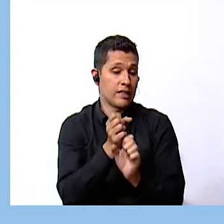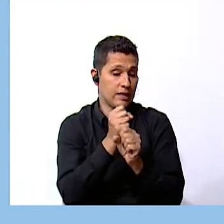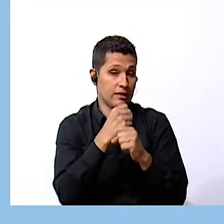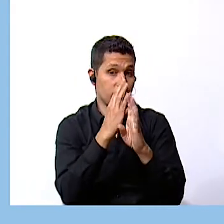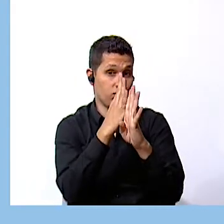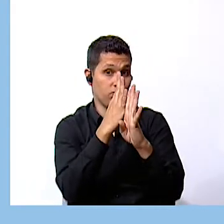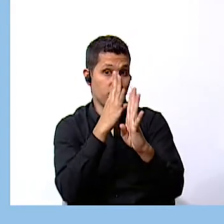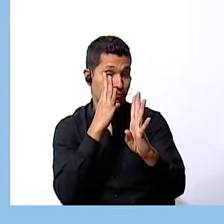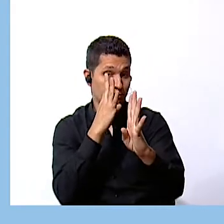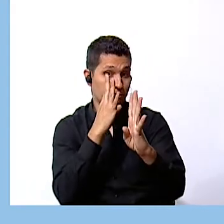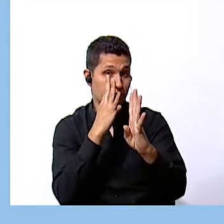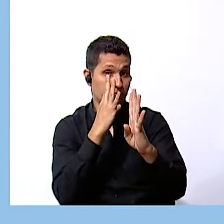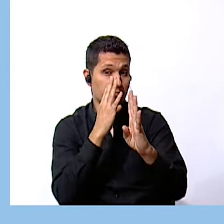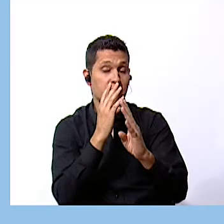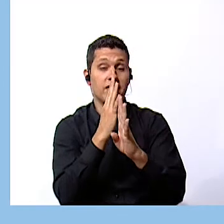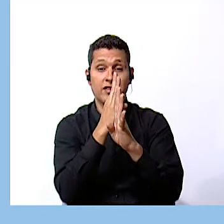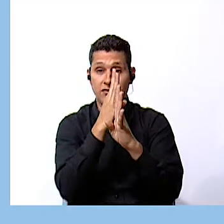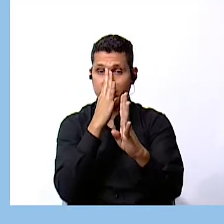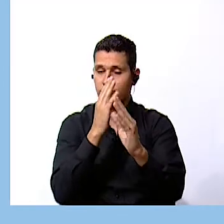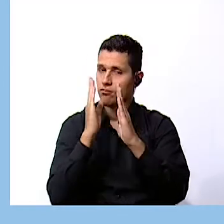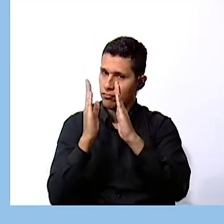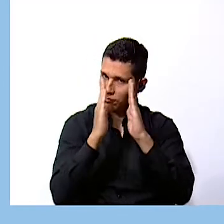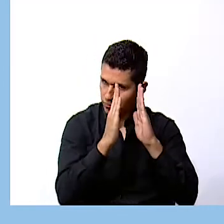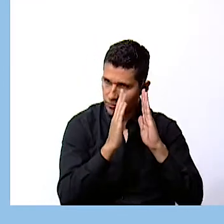de hacer fila ordenadamente.